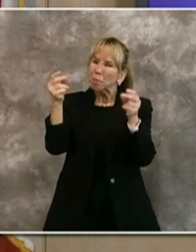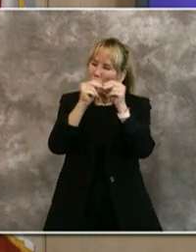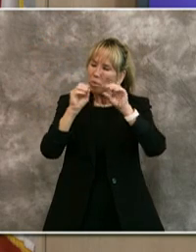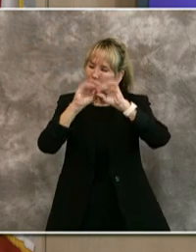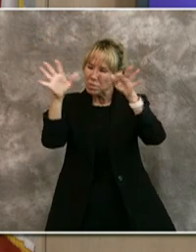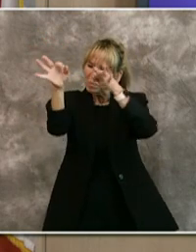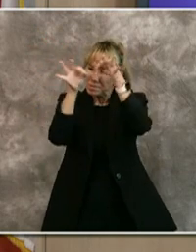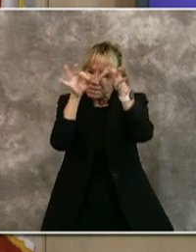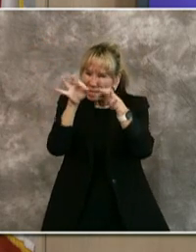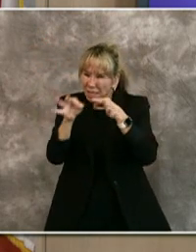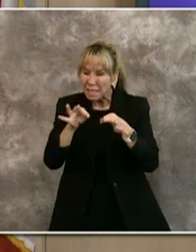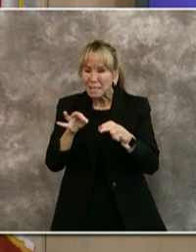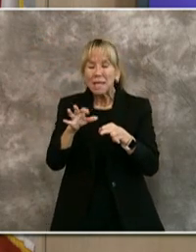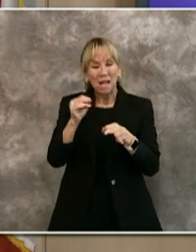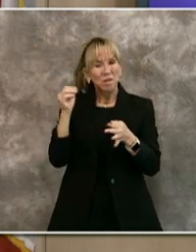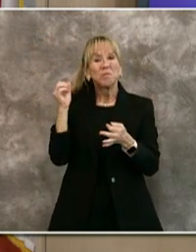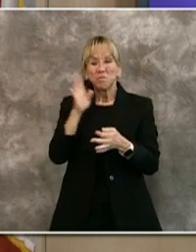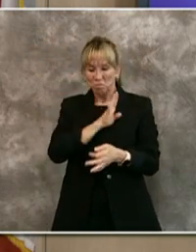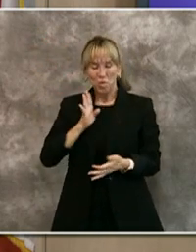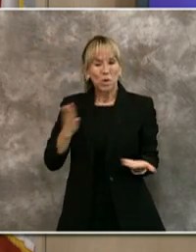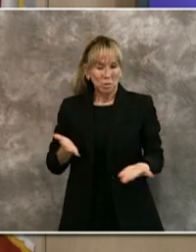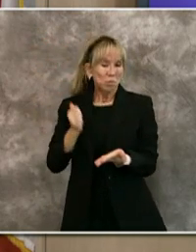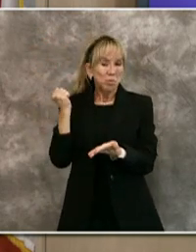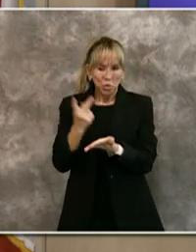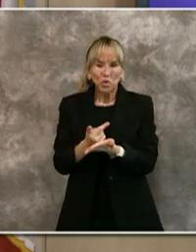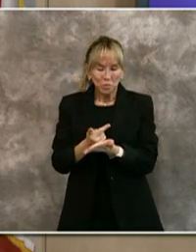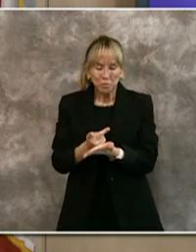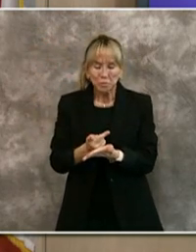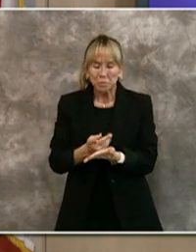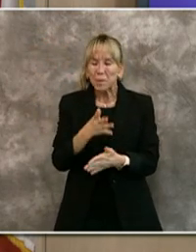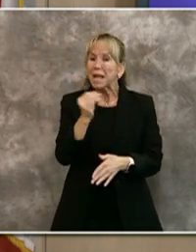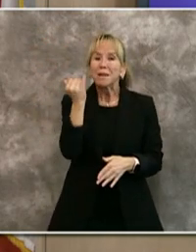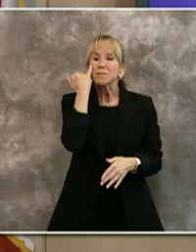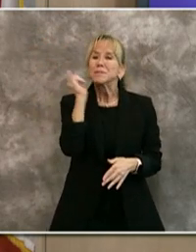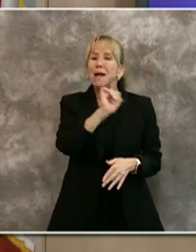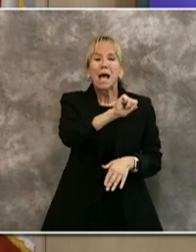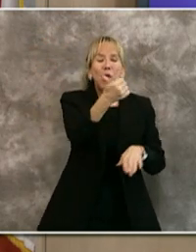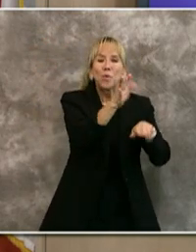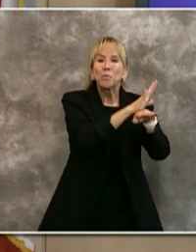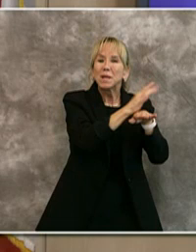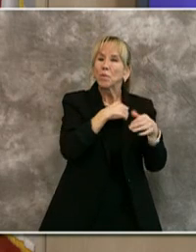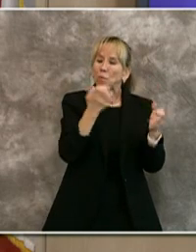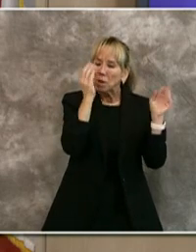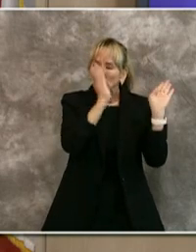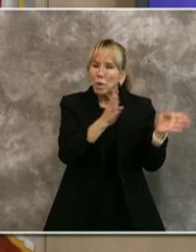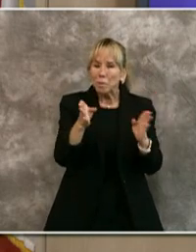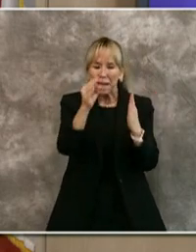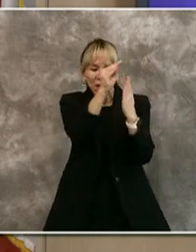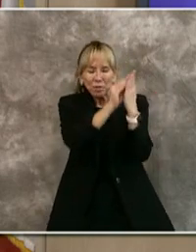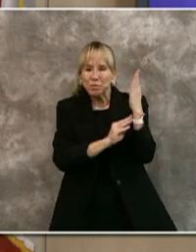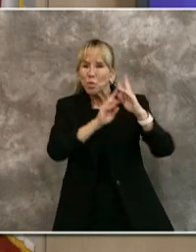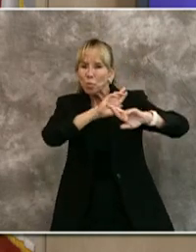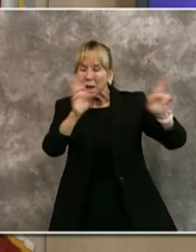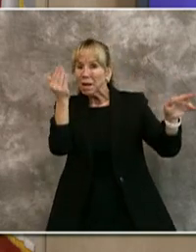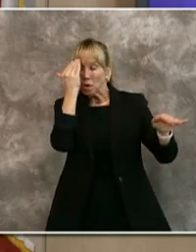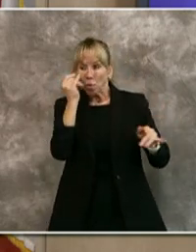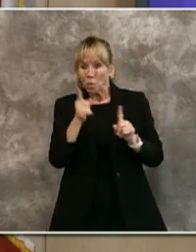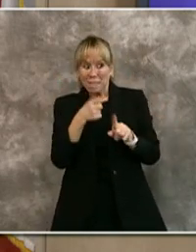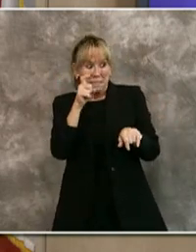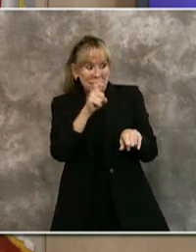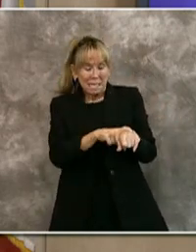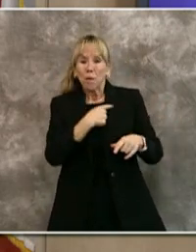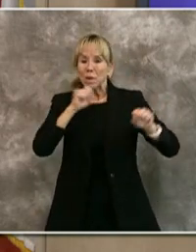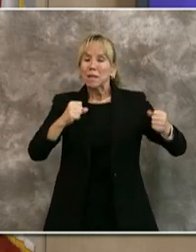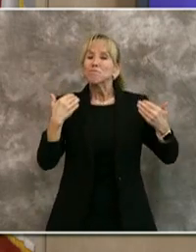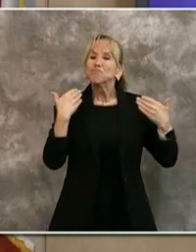think what we're asking for is, like we've done with other businesses, we wanted them to be prepared when it's appropriate to have them reopen.